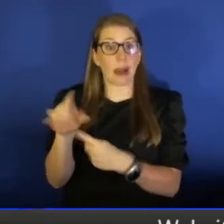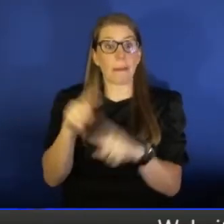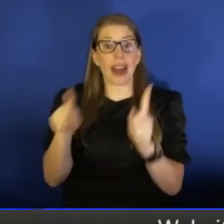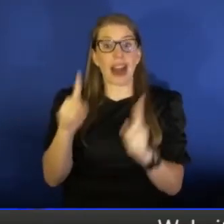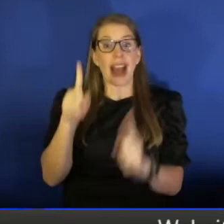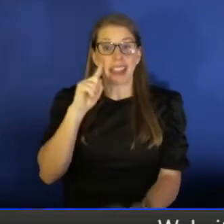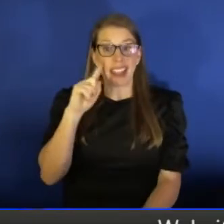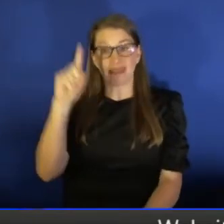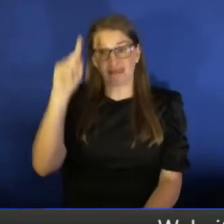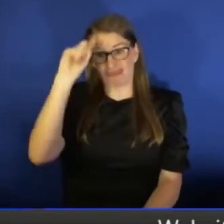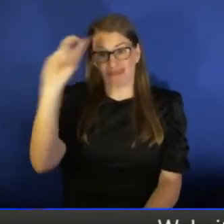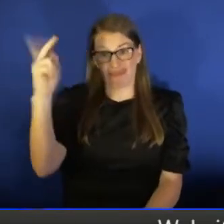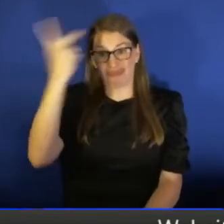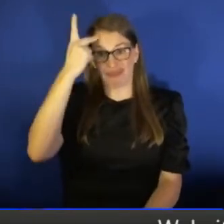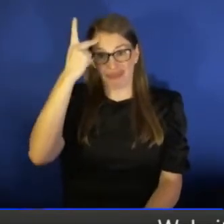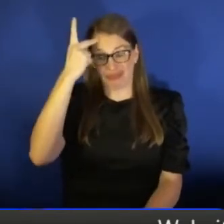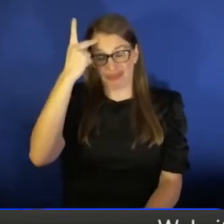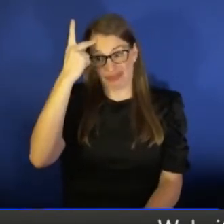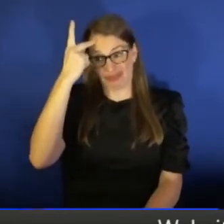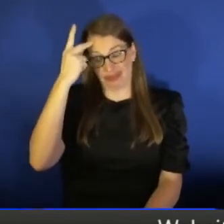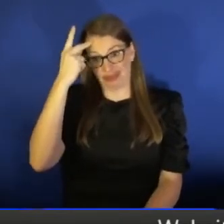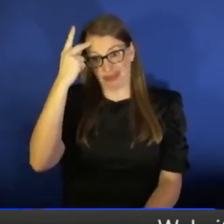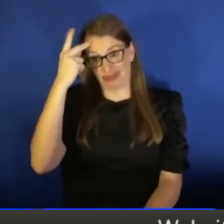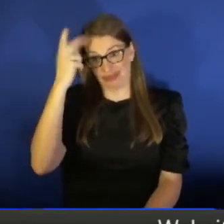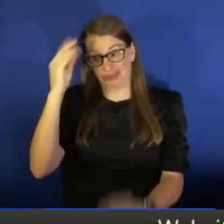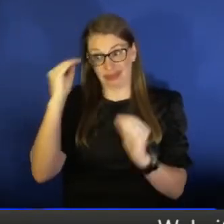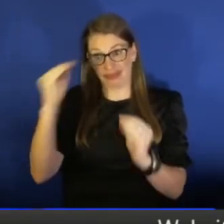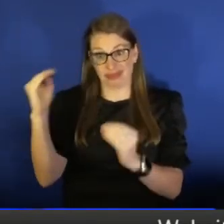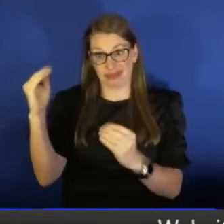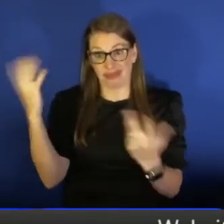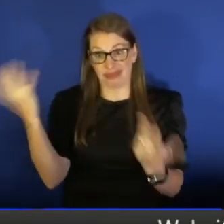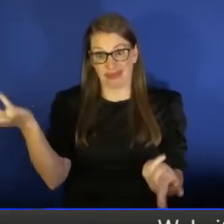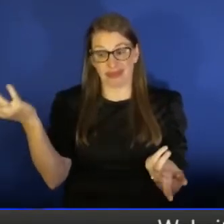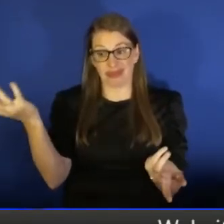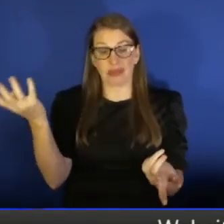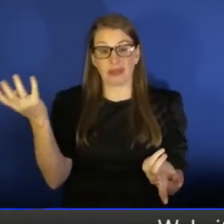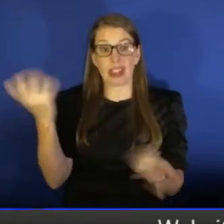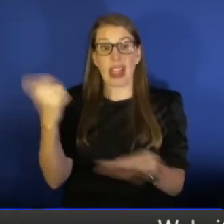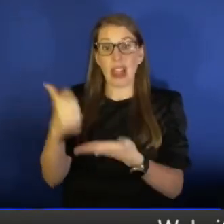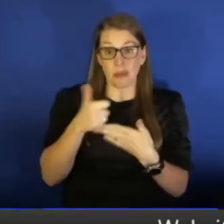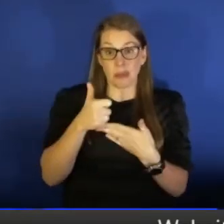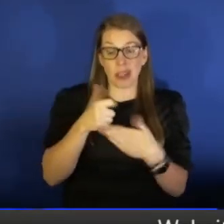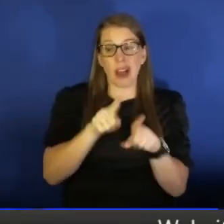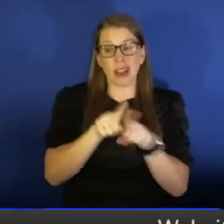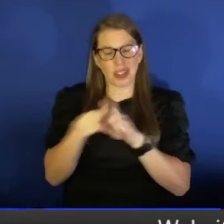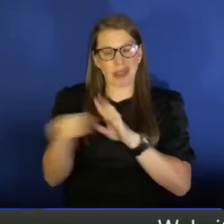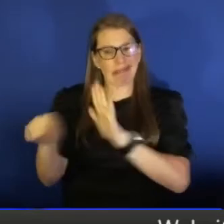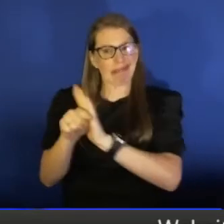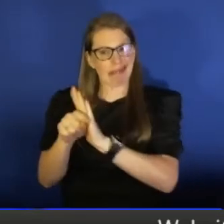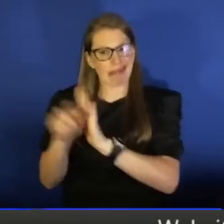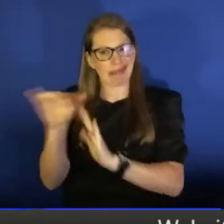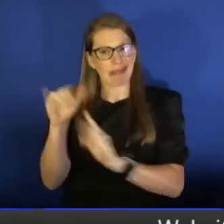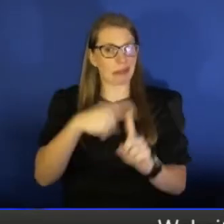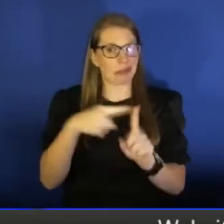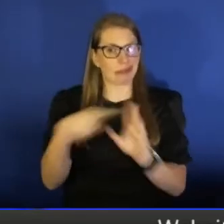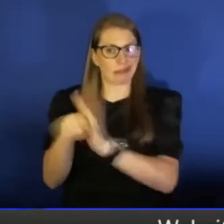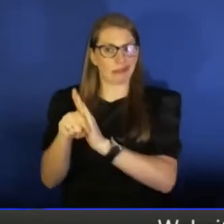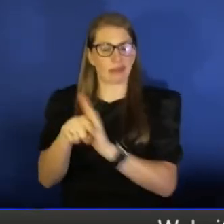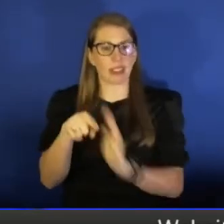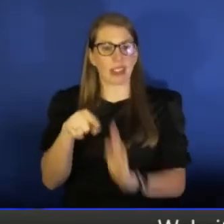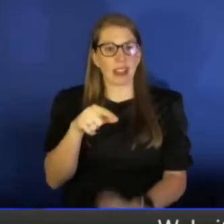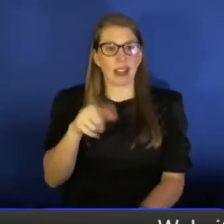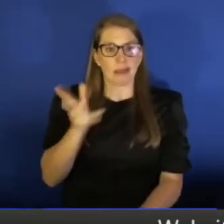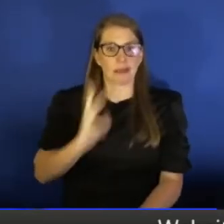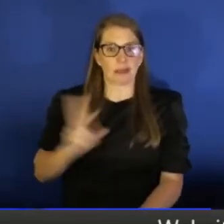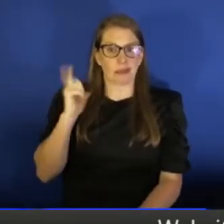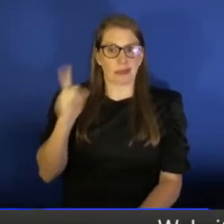social media. So I think it can be helpful and I think it can be not so helpful. But you're right, it wasn't really around. I mean, wasn't the